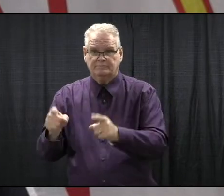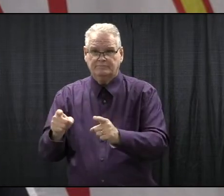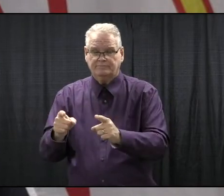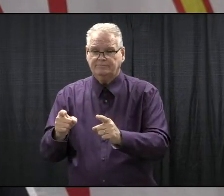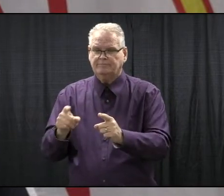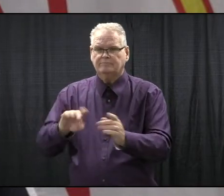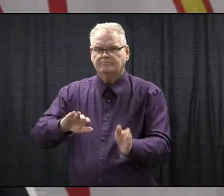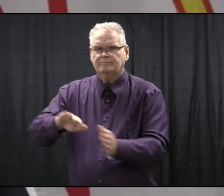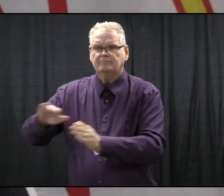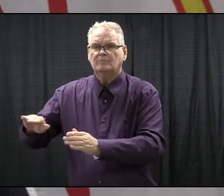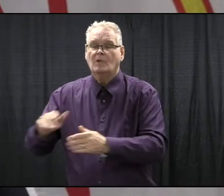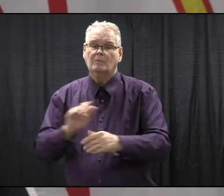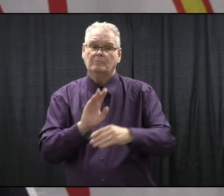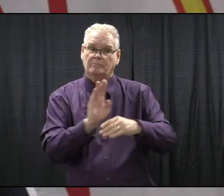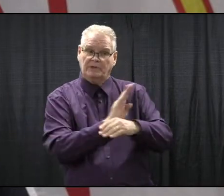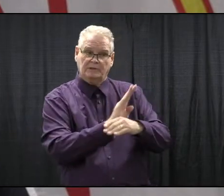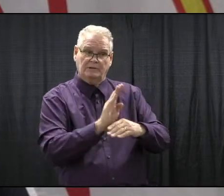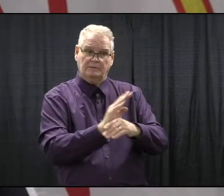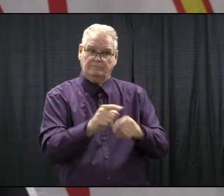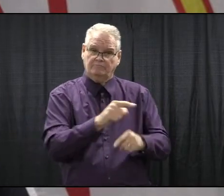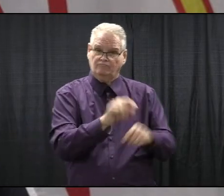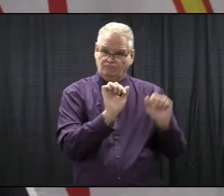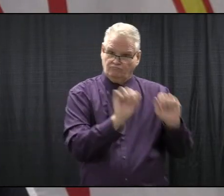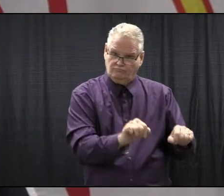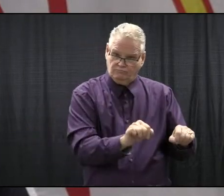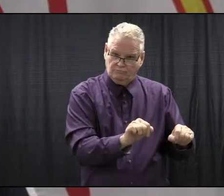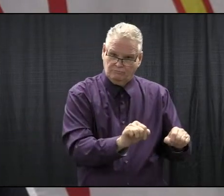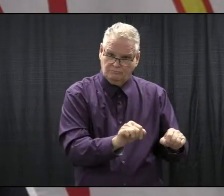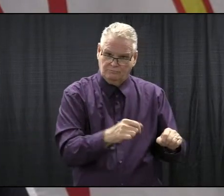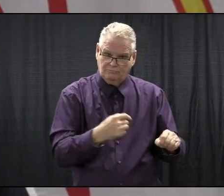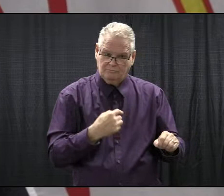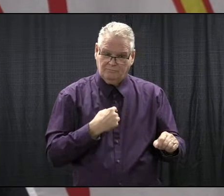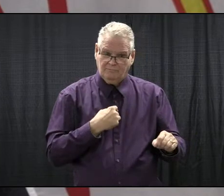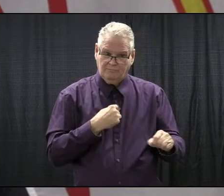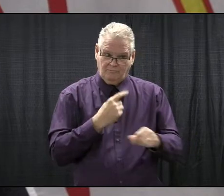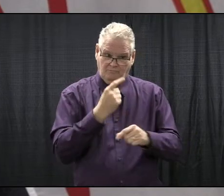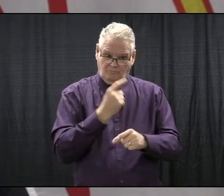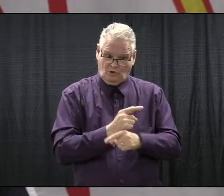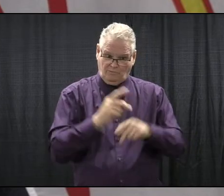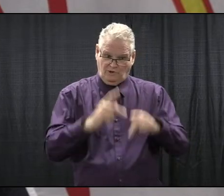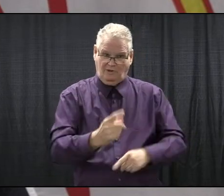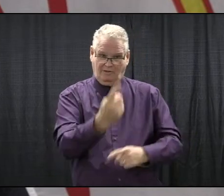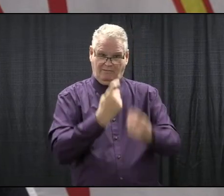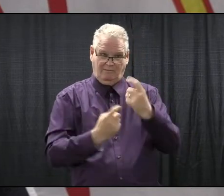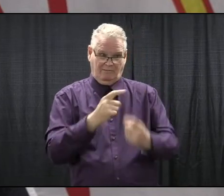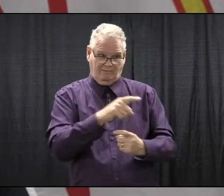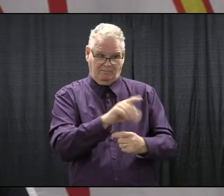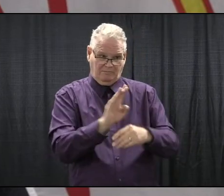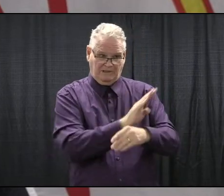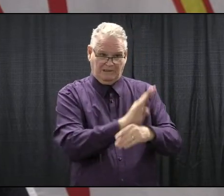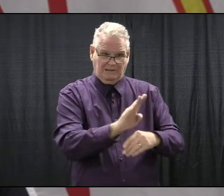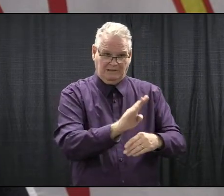I'm not sure that I'm the right person to ask. That's really more of a legal question, and I'd had to defer to that. But